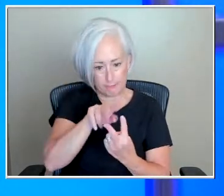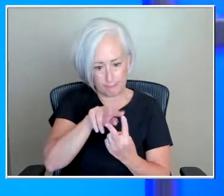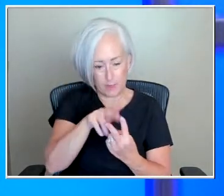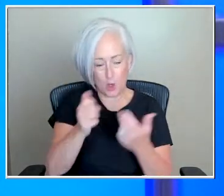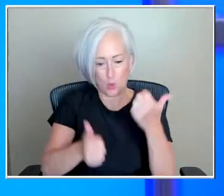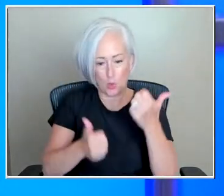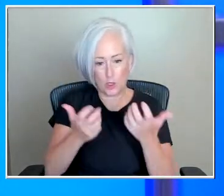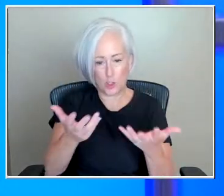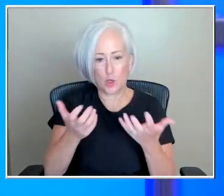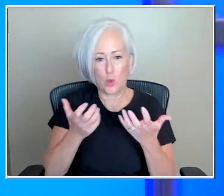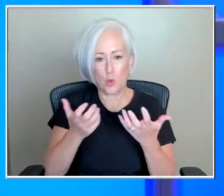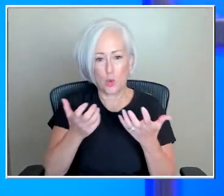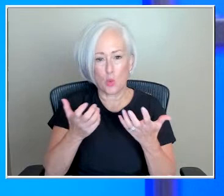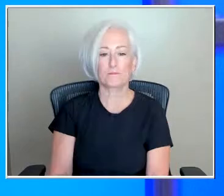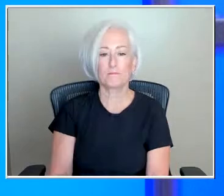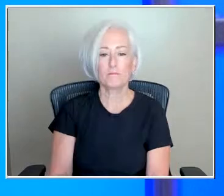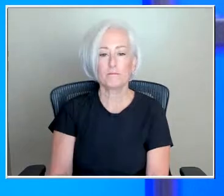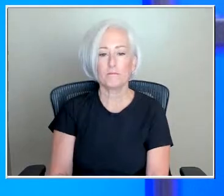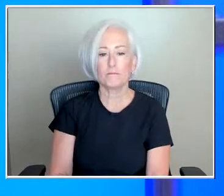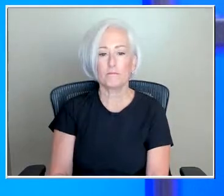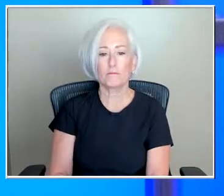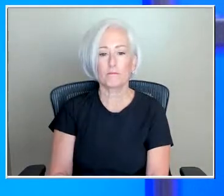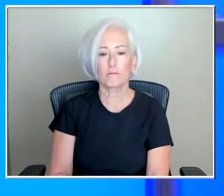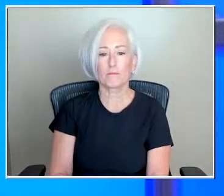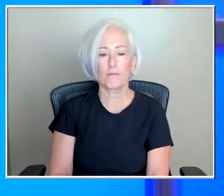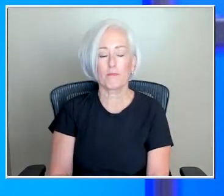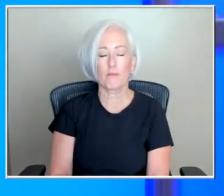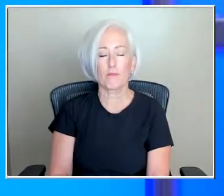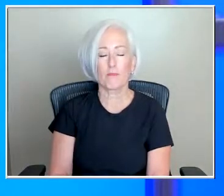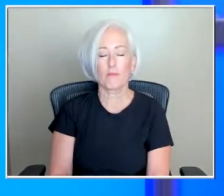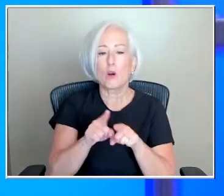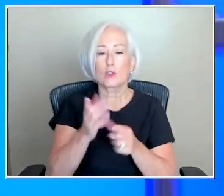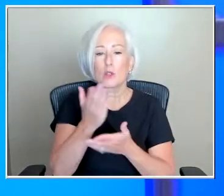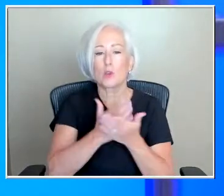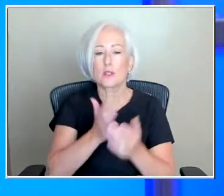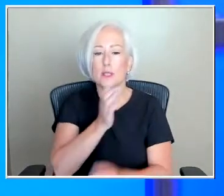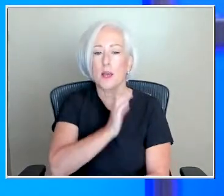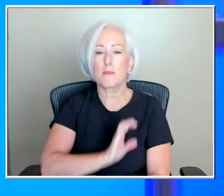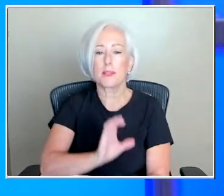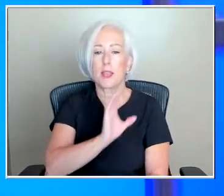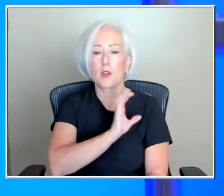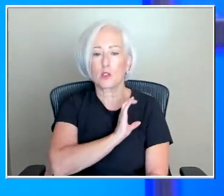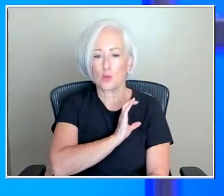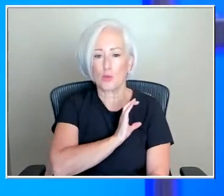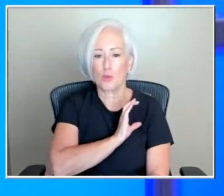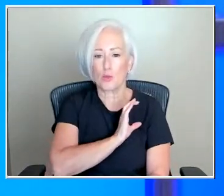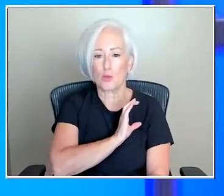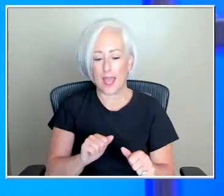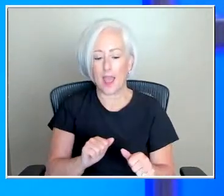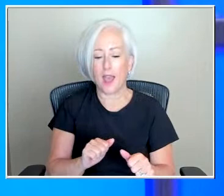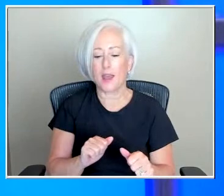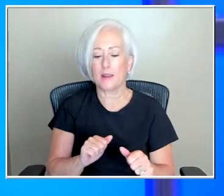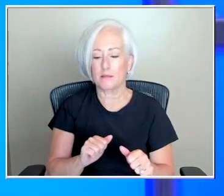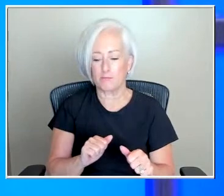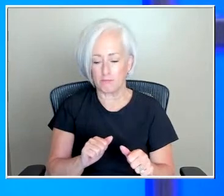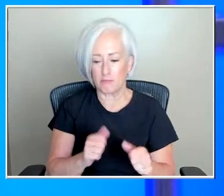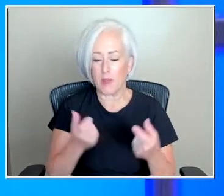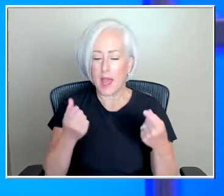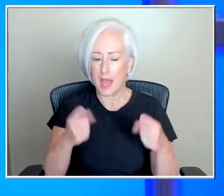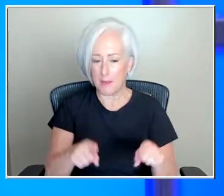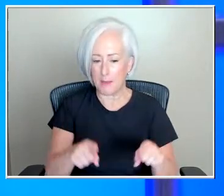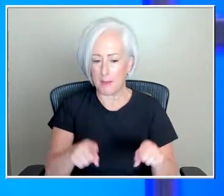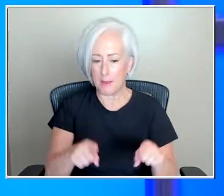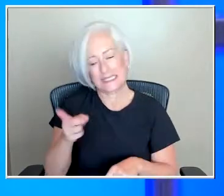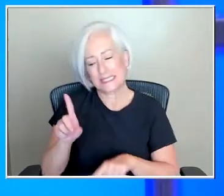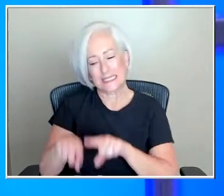And then there's also certain characteristics that possibly could rule out a patient for one or the other. So with the Focused Ultrasound, we